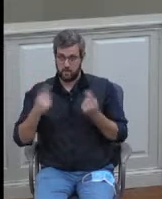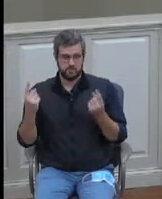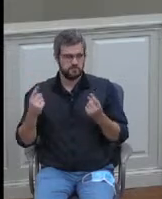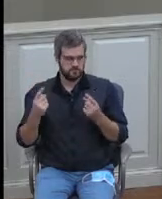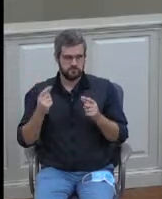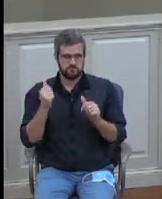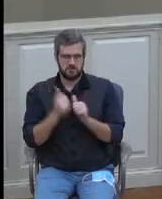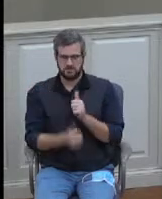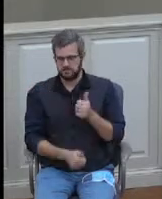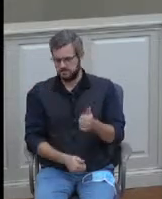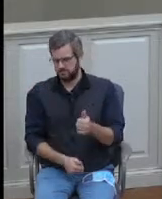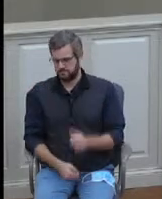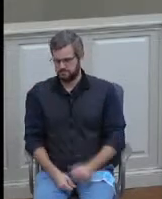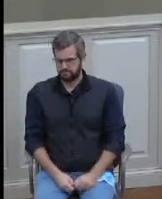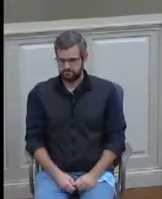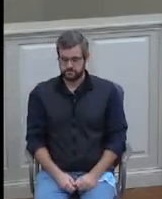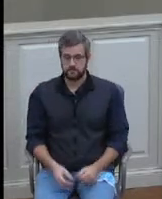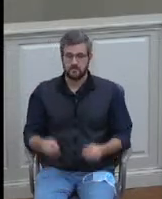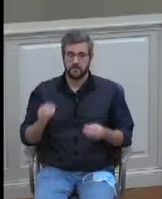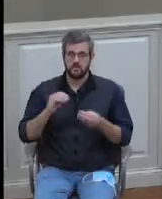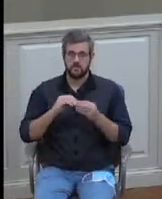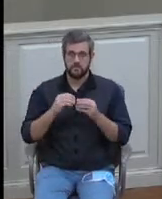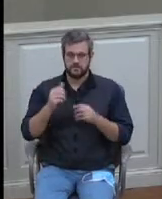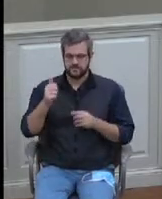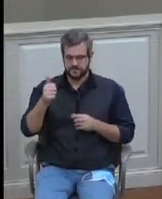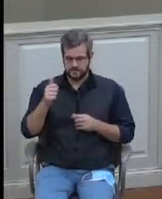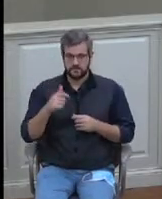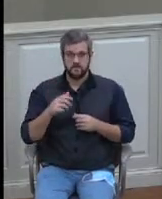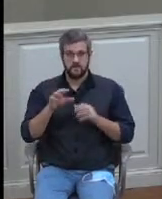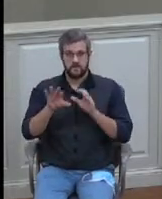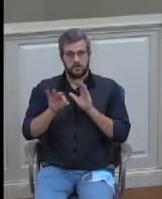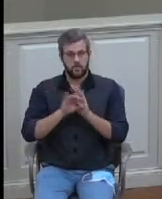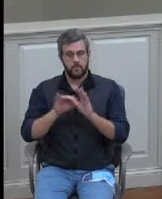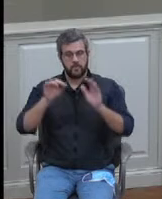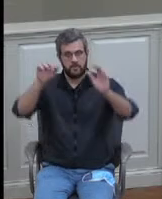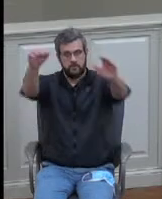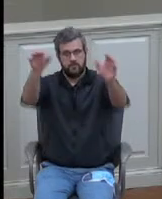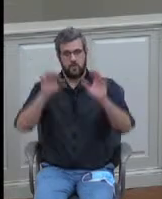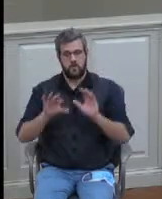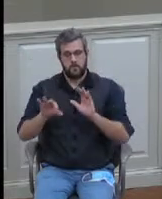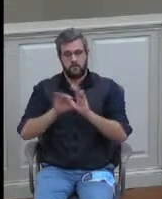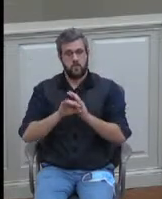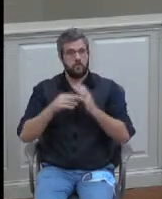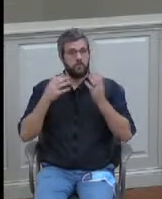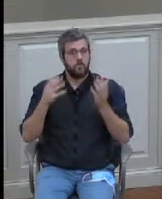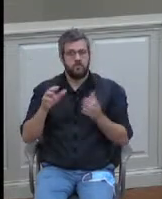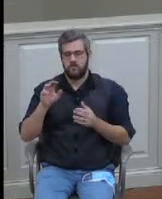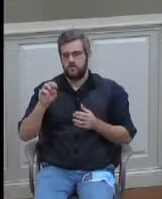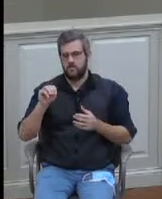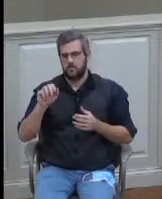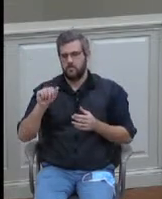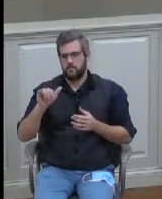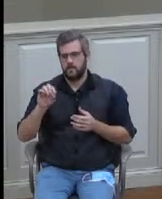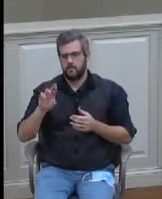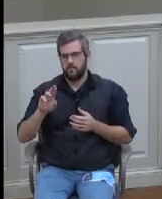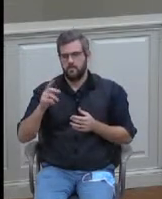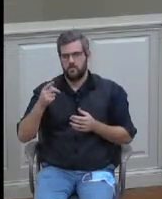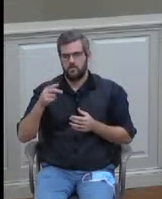There you go. Item 10 is the appointment of the mayor pro tem.